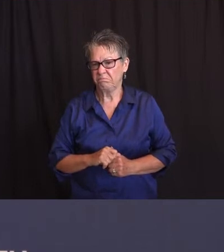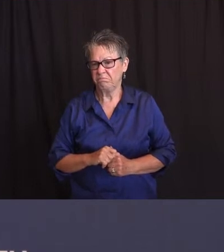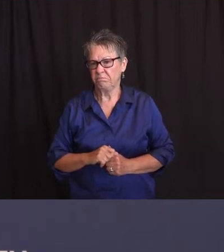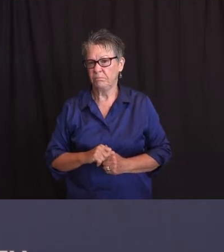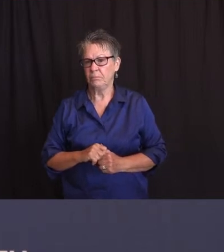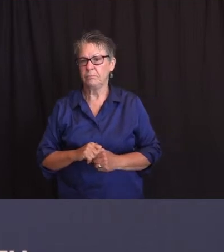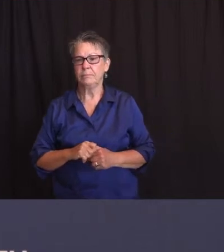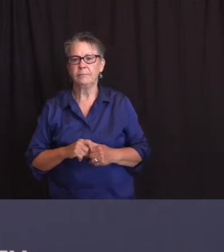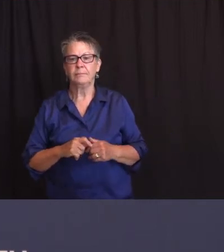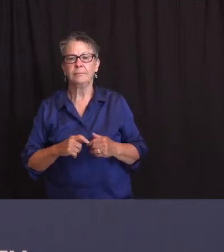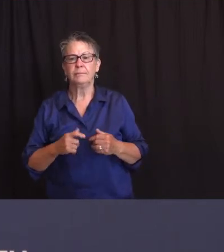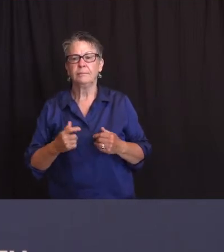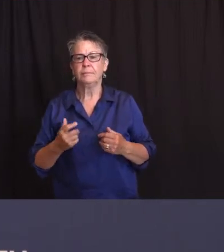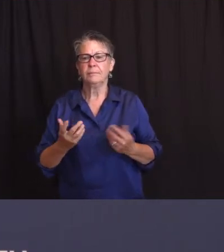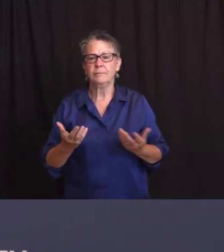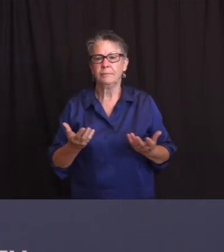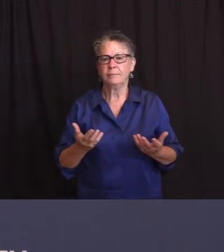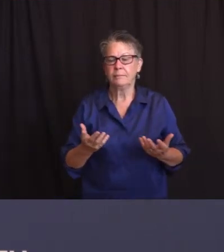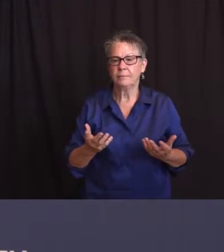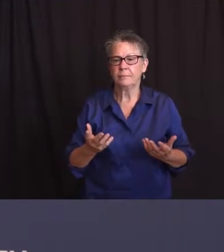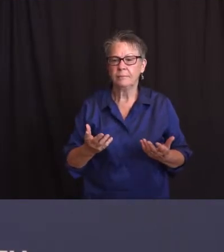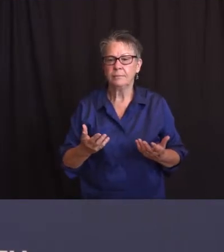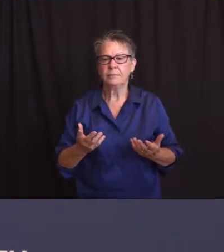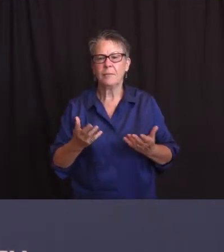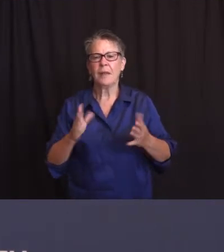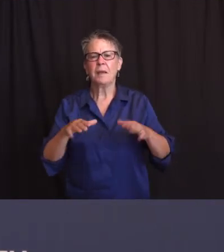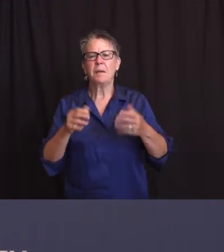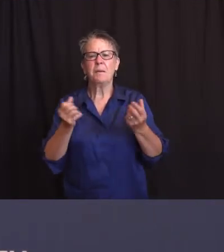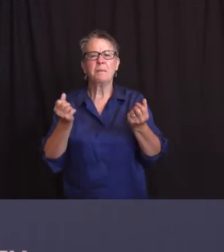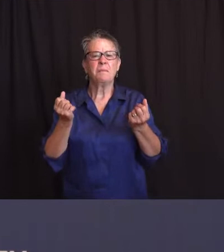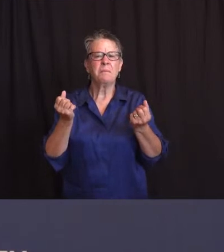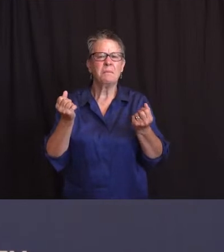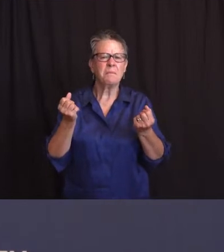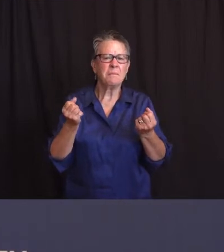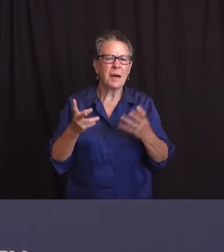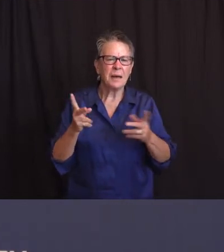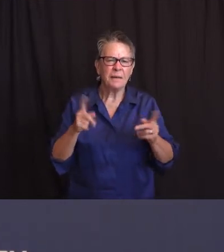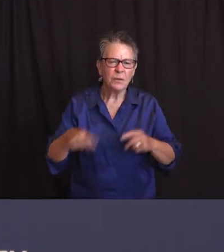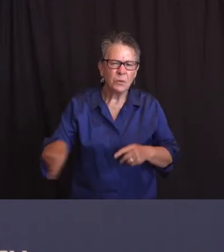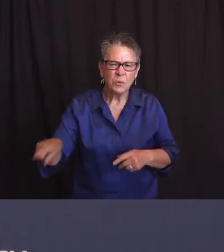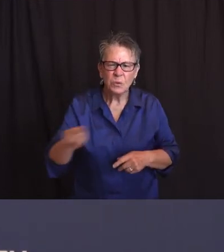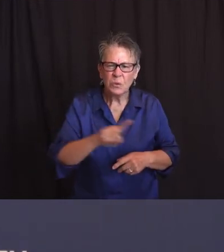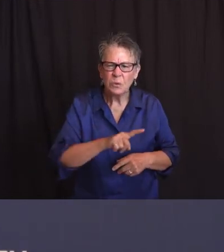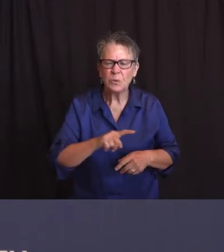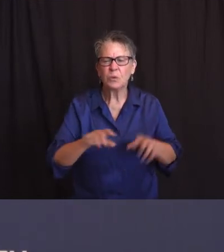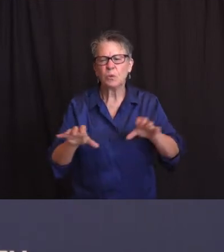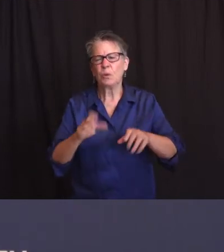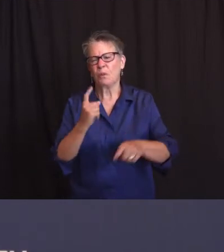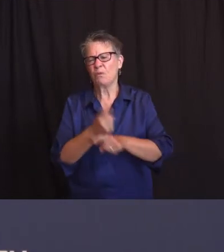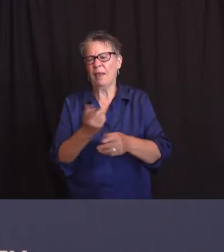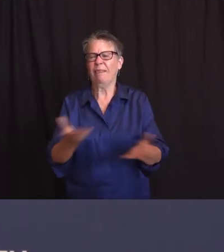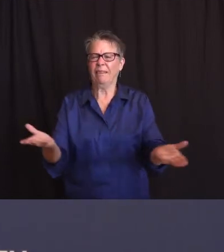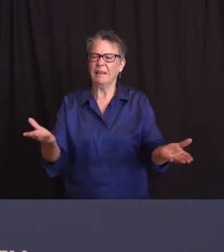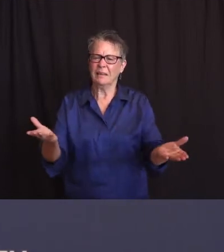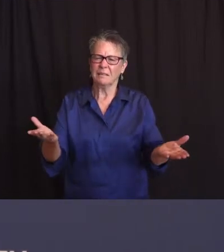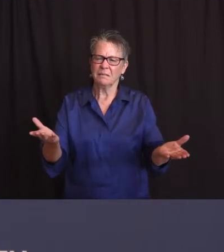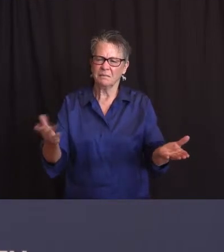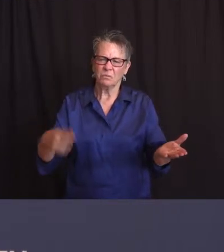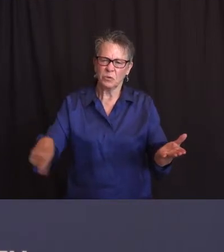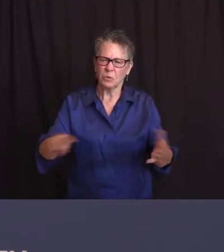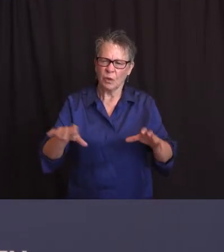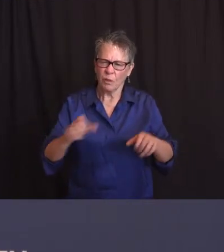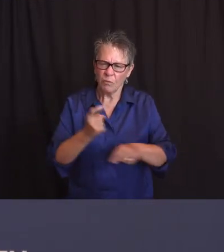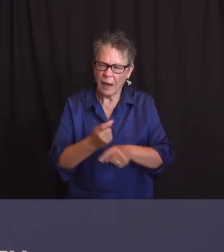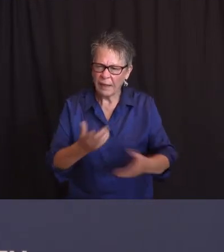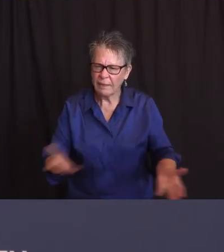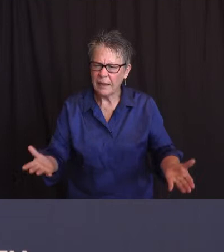way, by overwhelming numbers and majorities, everybody out there is doing the right thing. I was in a few restaurants this weekend.